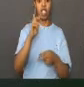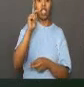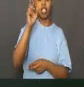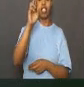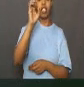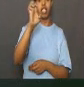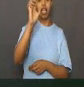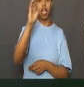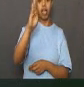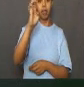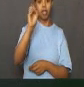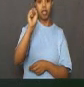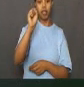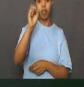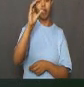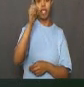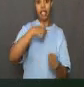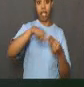electron transport and